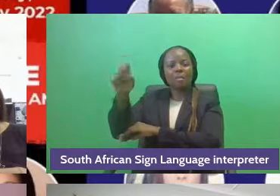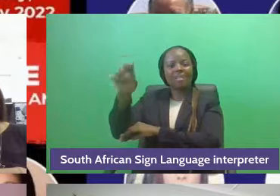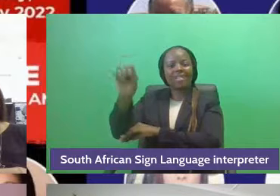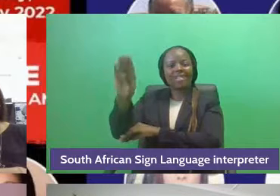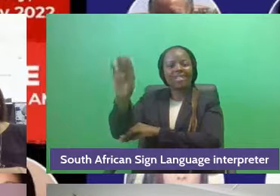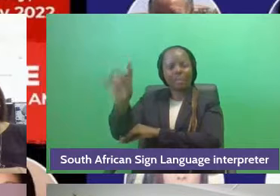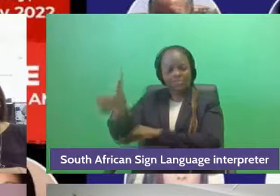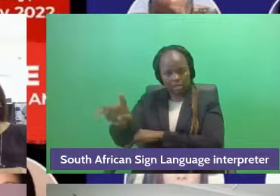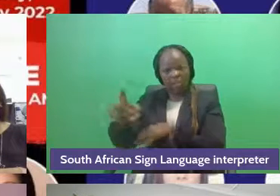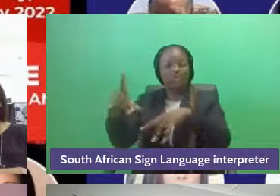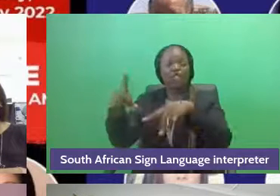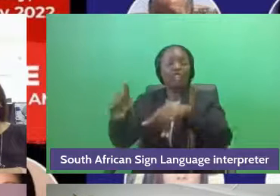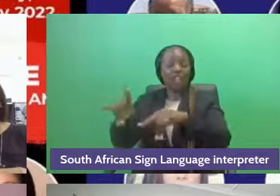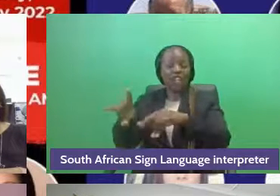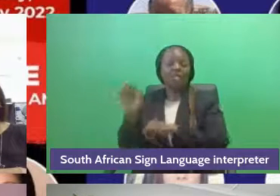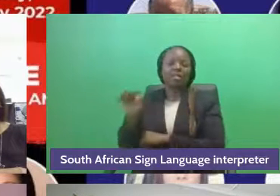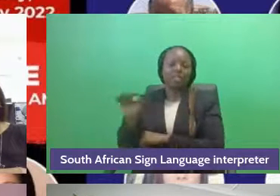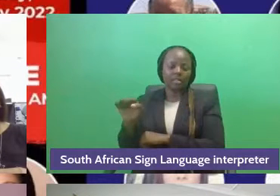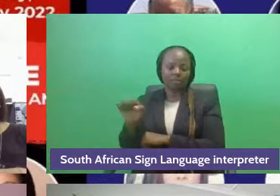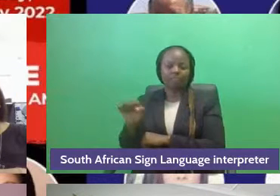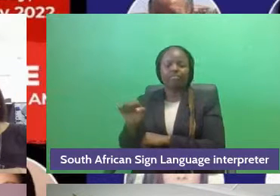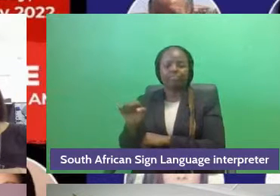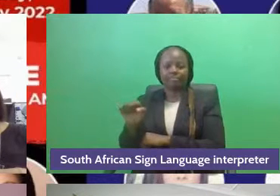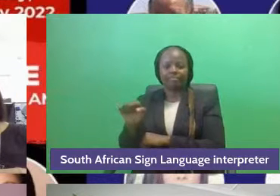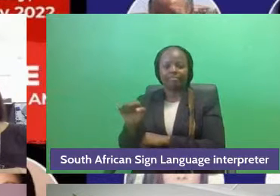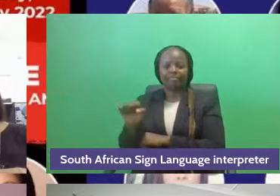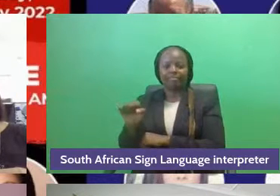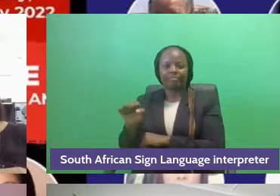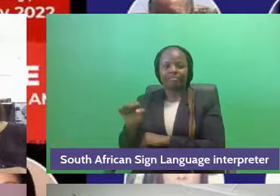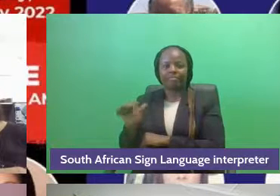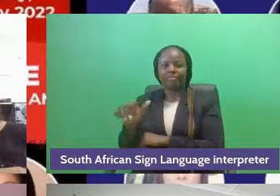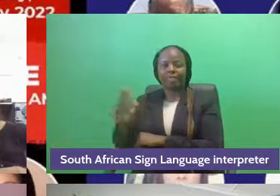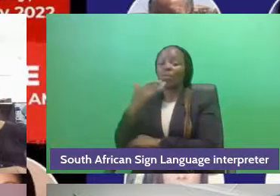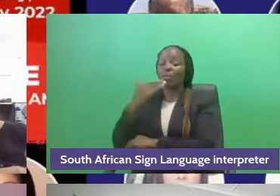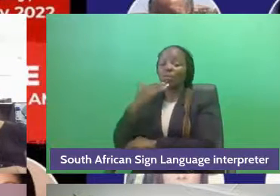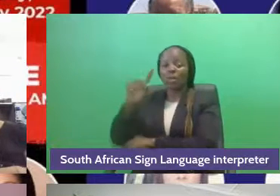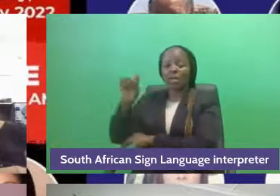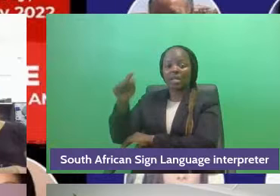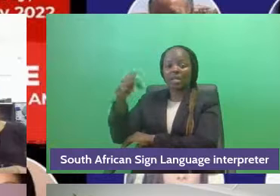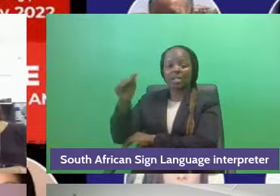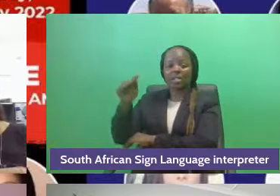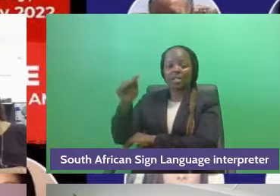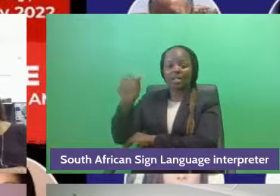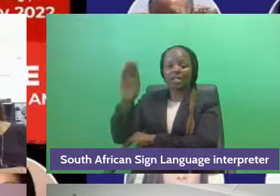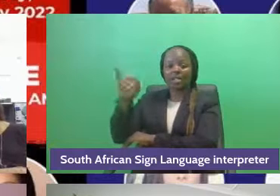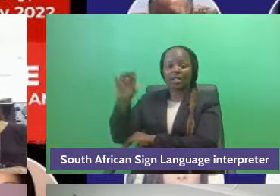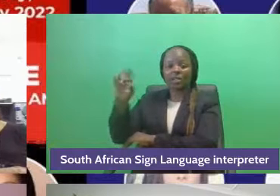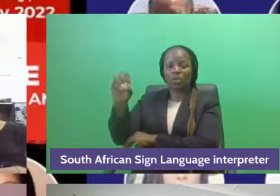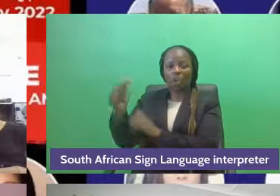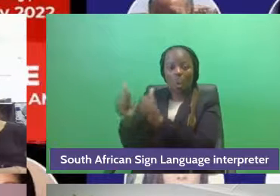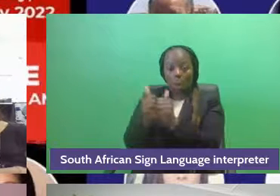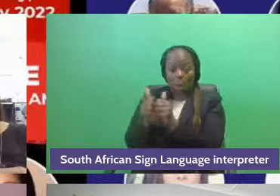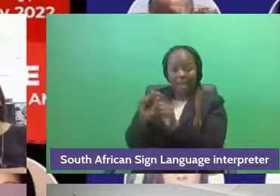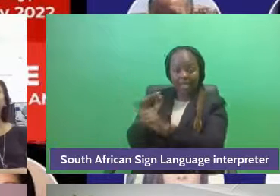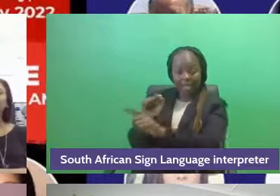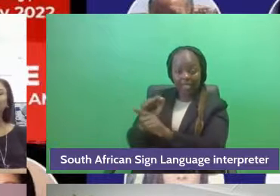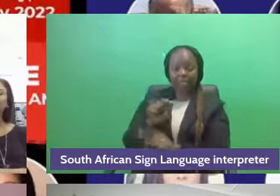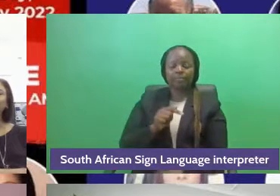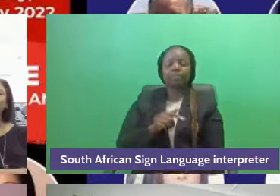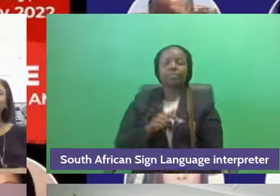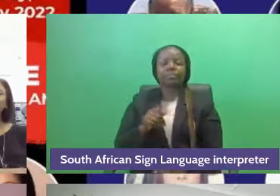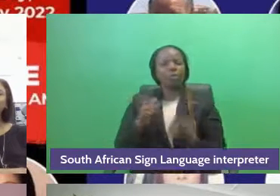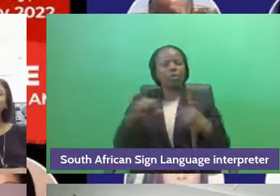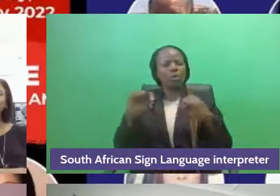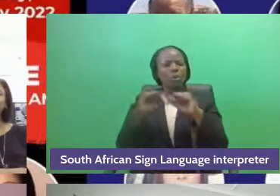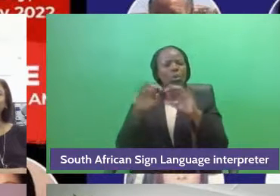manager. I'm with my colleague is Tabisho Hadebe. At first, as Bahamutibi LGBTI, we were